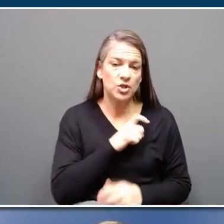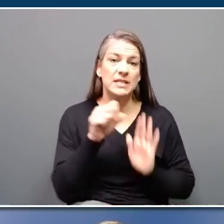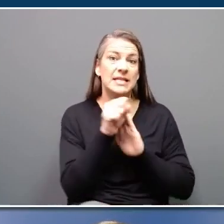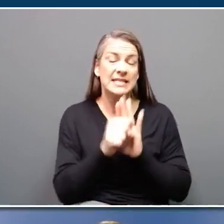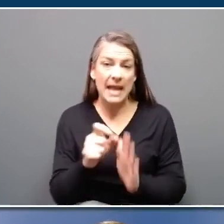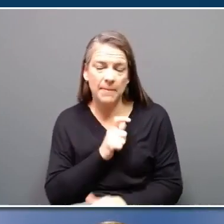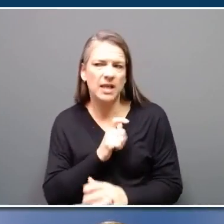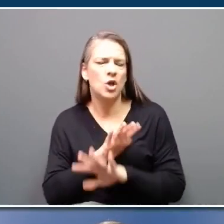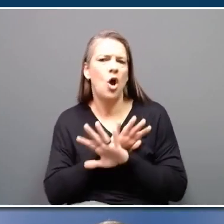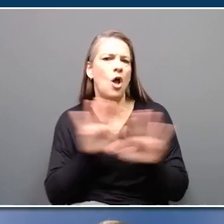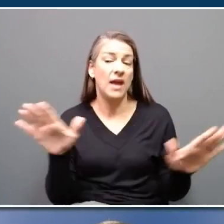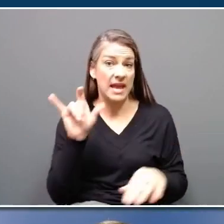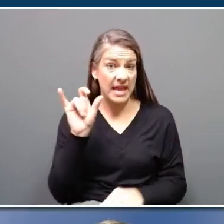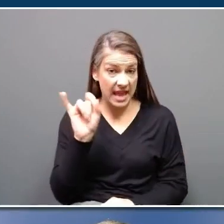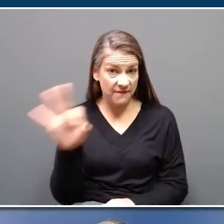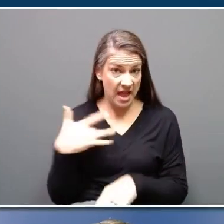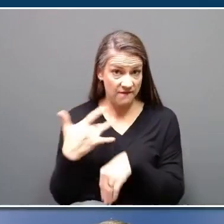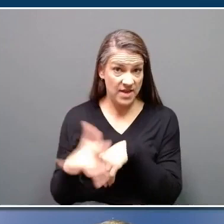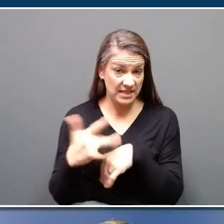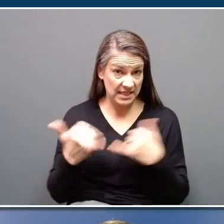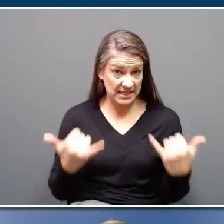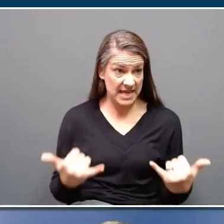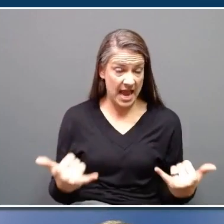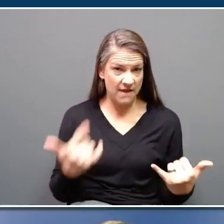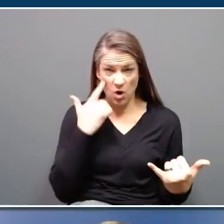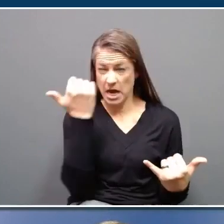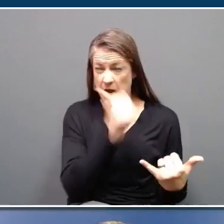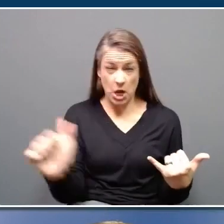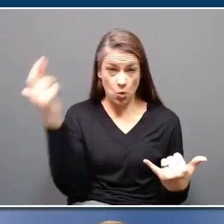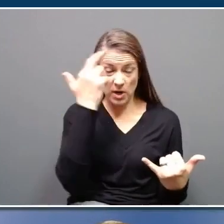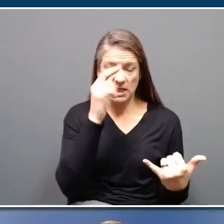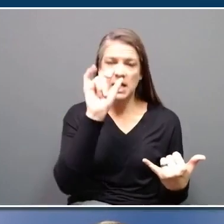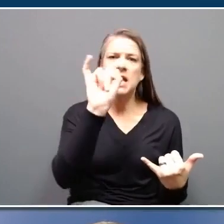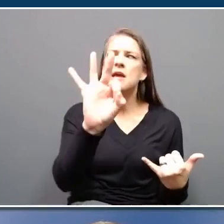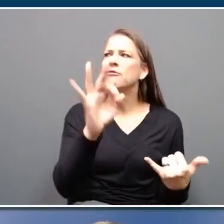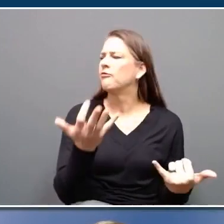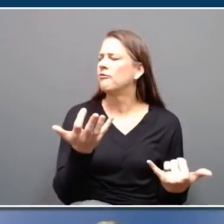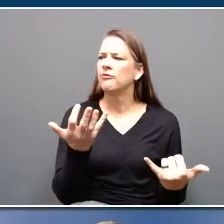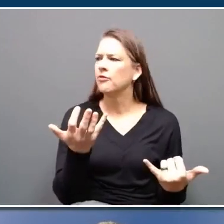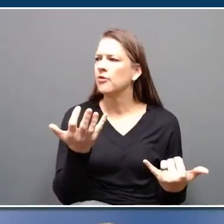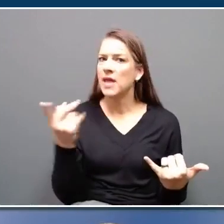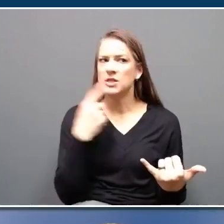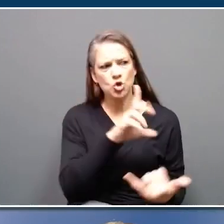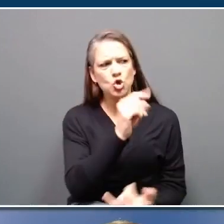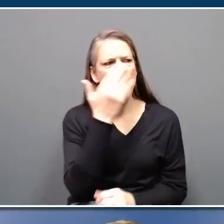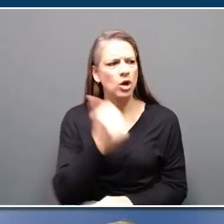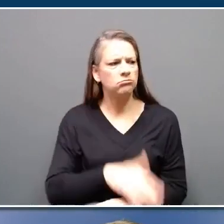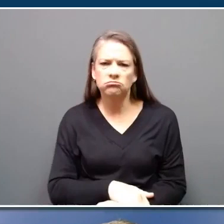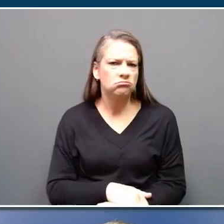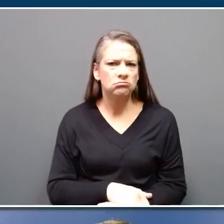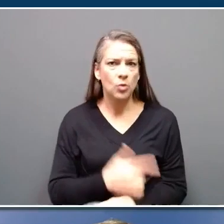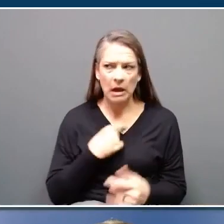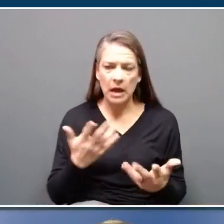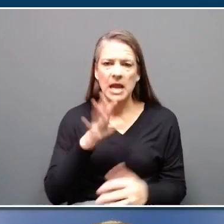it. If there is a vacancy today for any reason, if they're an area that we've been told do better and we're working on hiring,